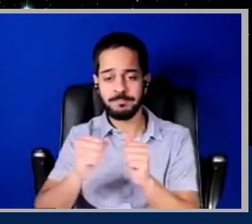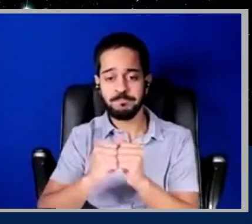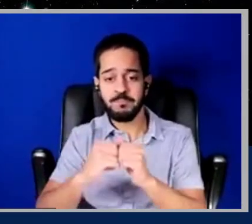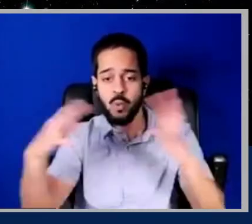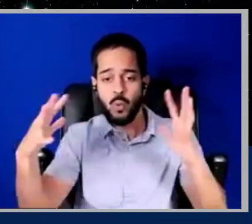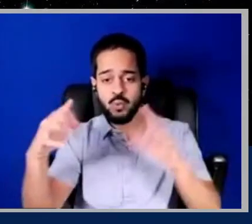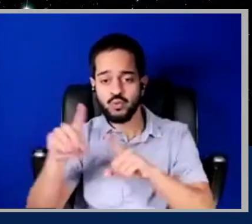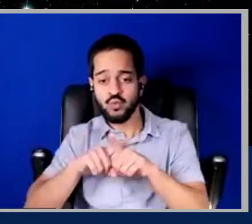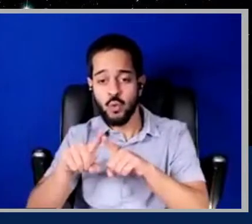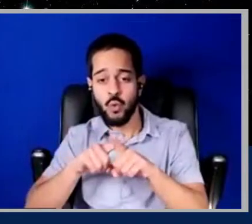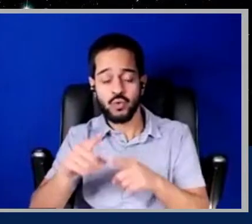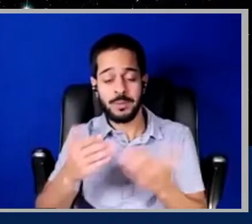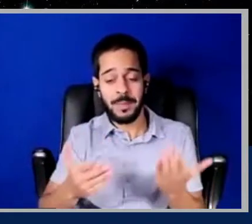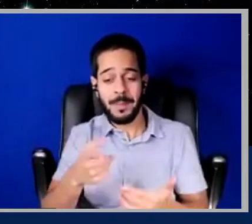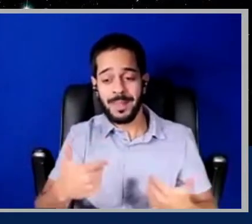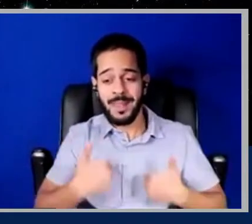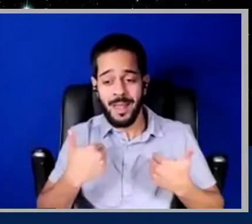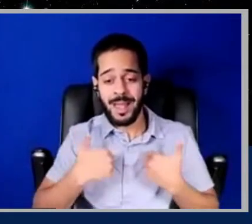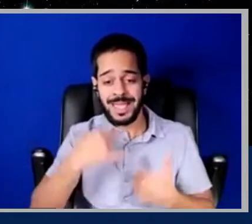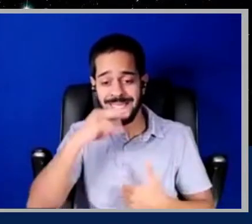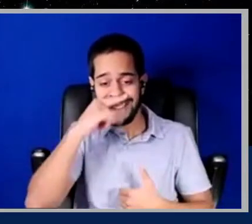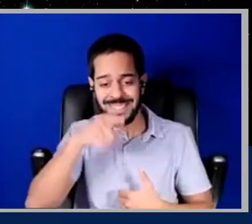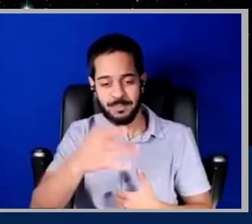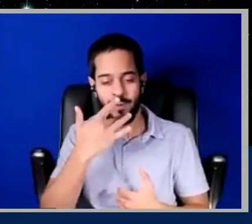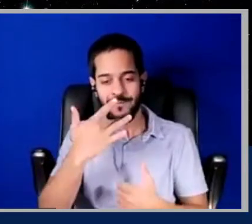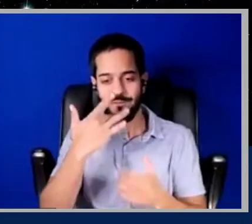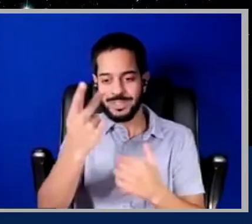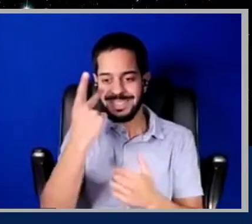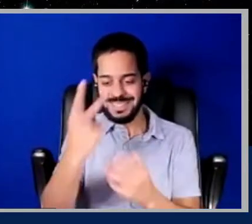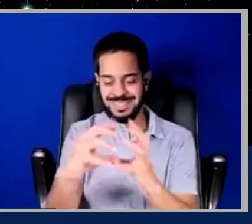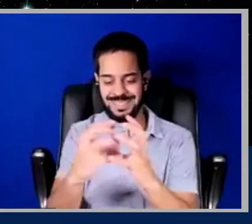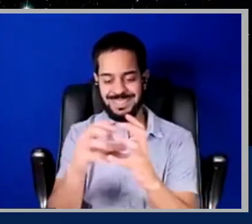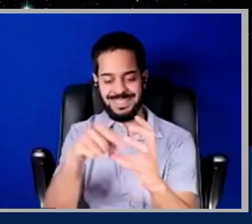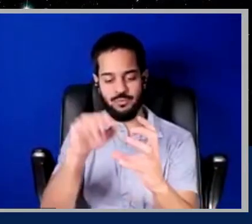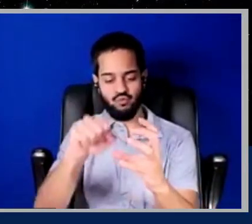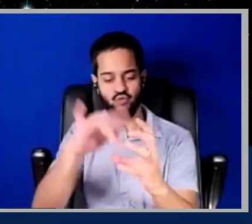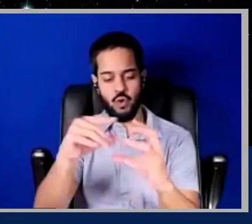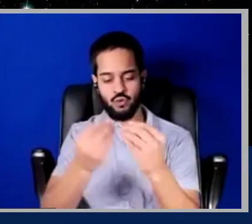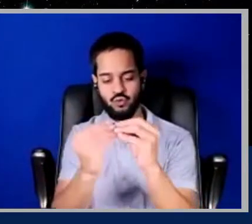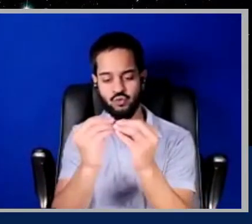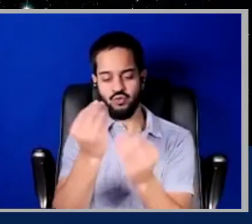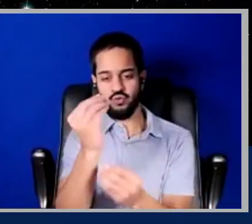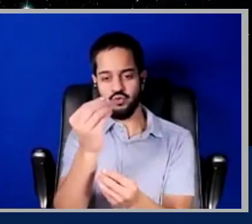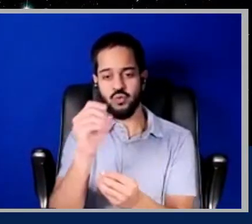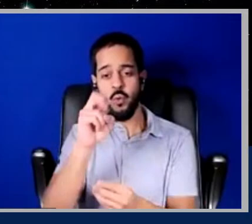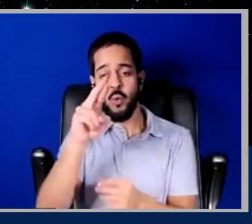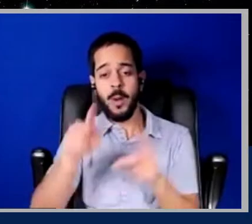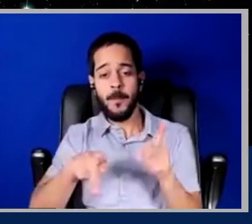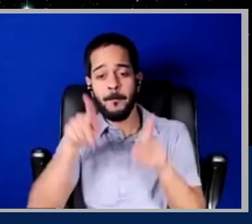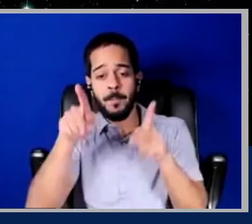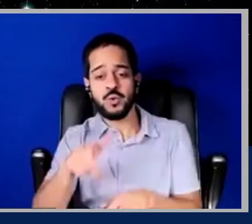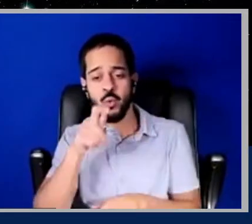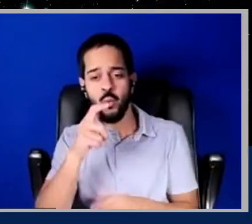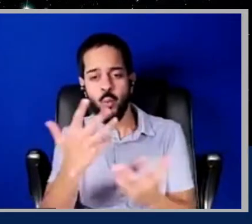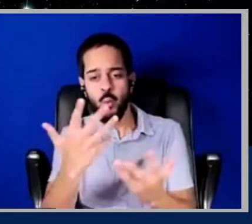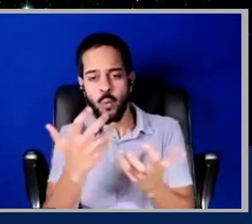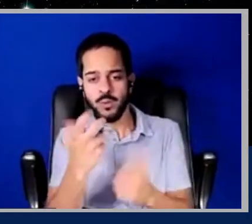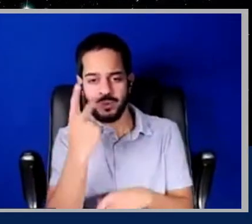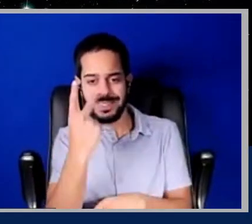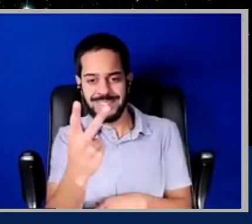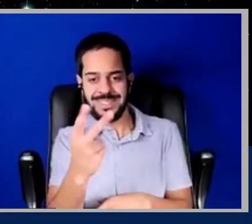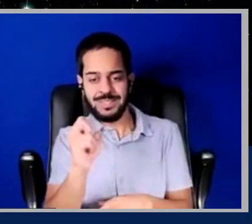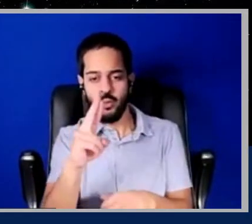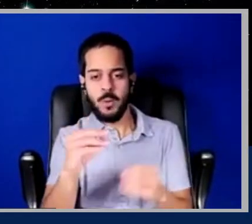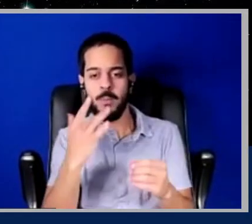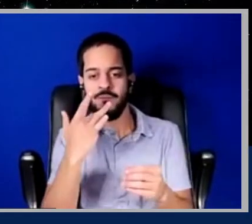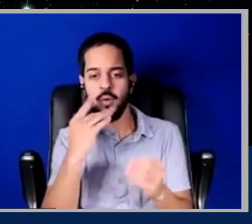kids, young kids that want to touch something. You might have a learner who just really wants to explore a tactile experience. You might